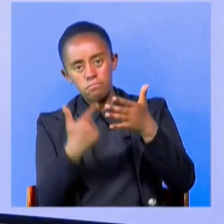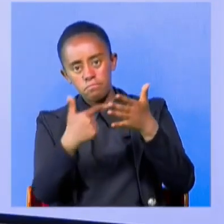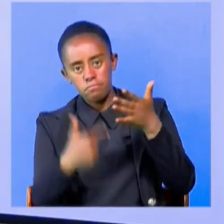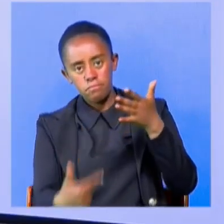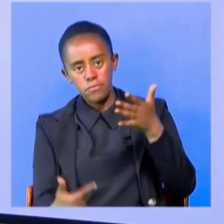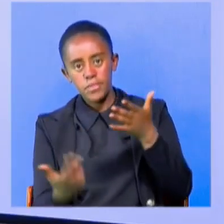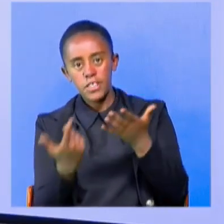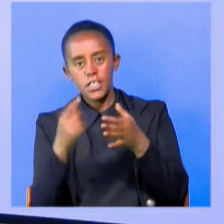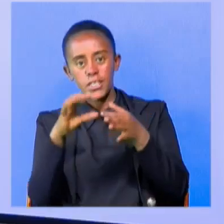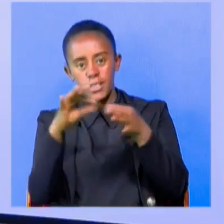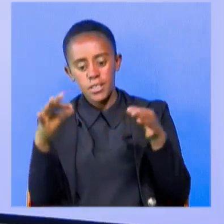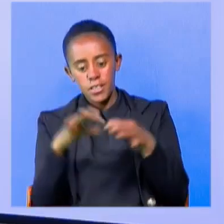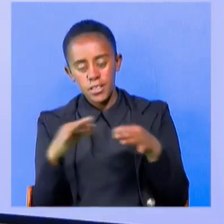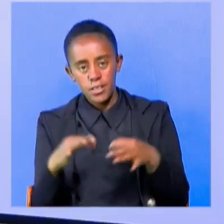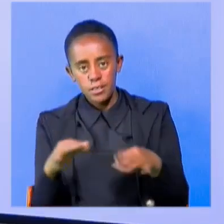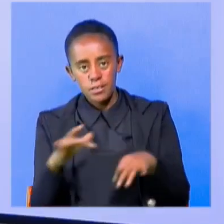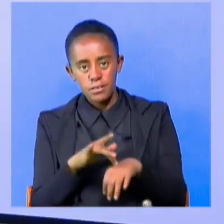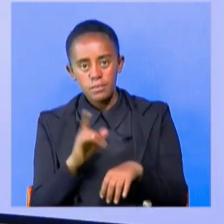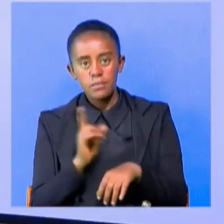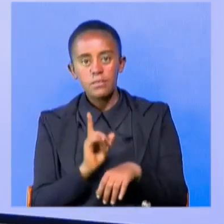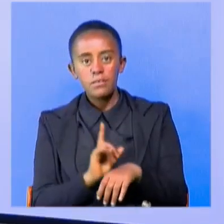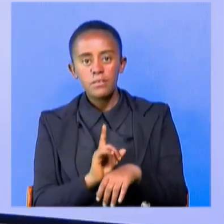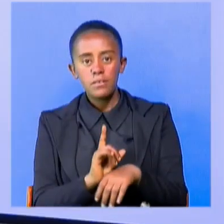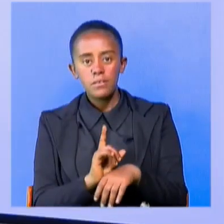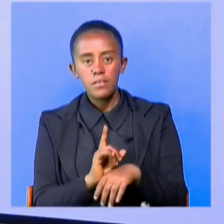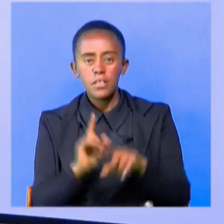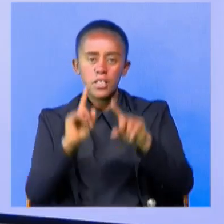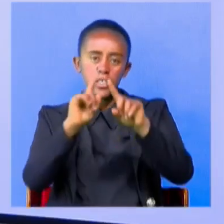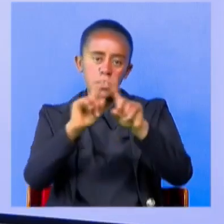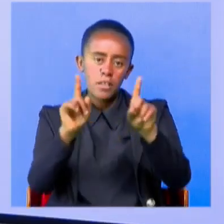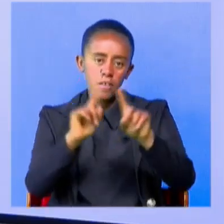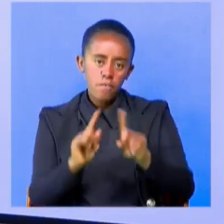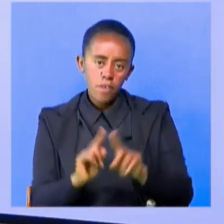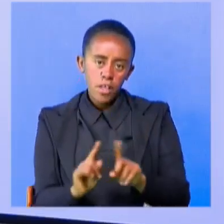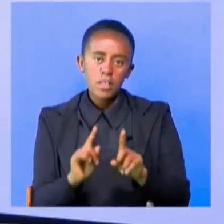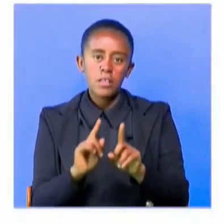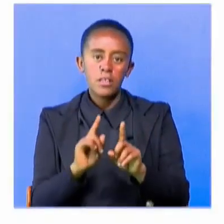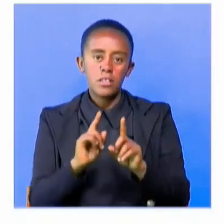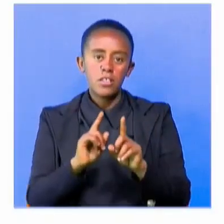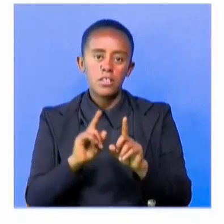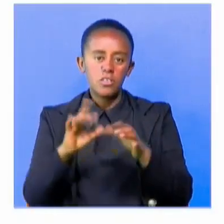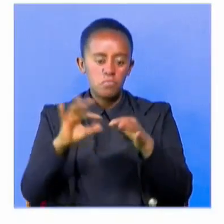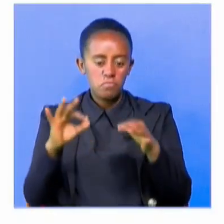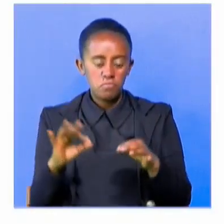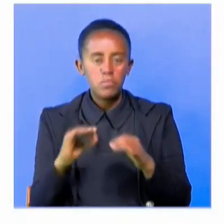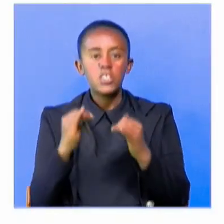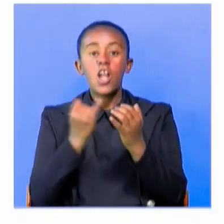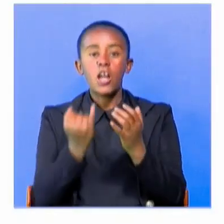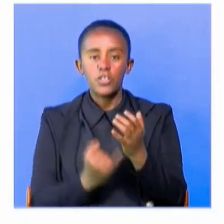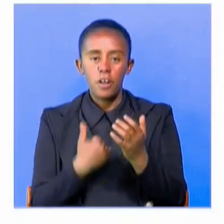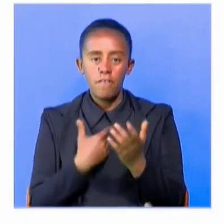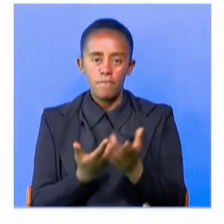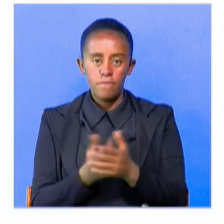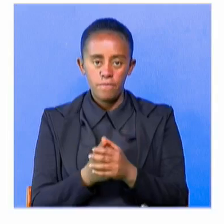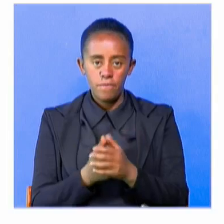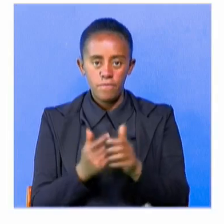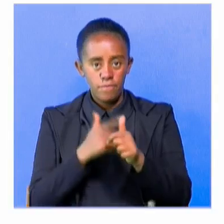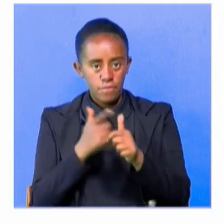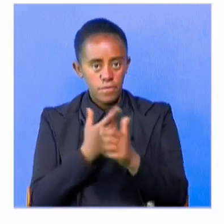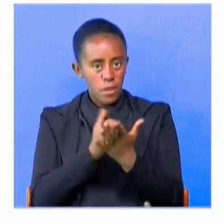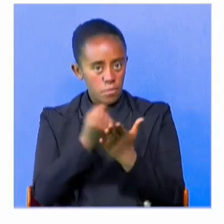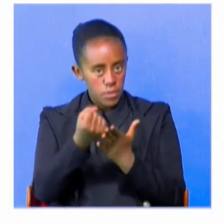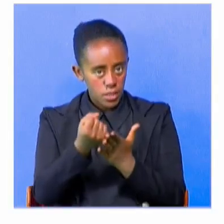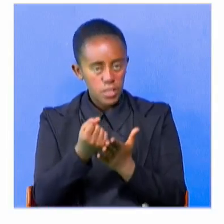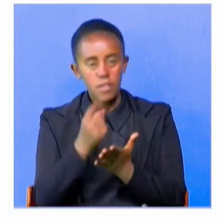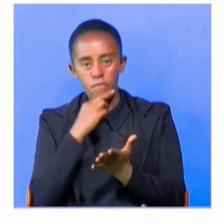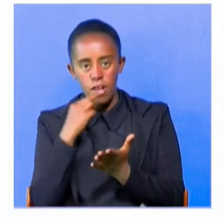tenses, it is consisted of with different structure. Here it is a subject, then a